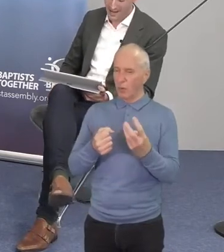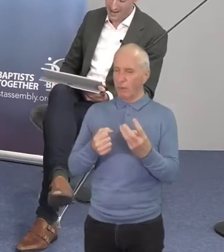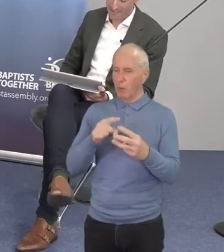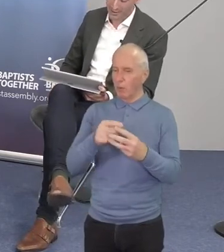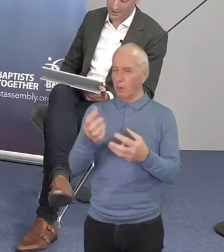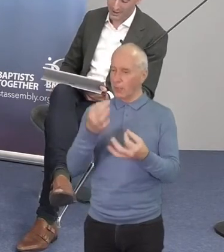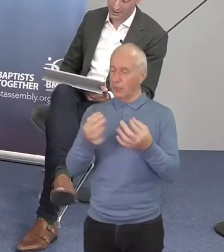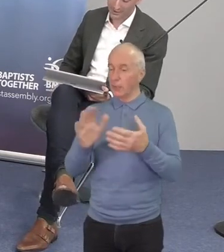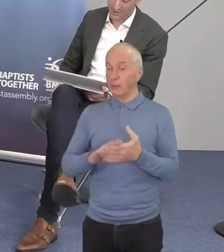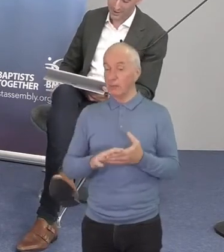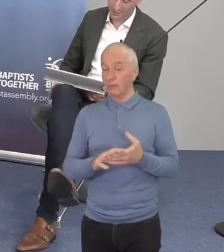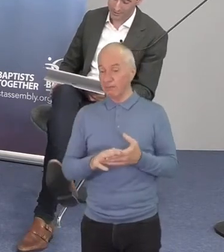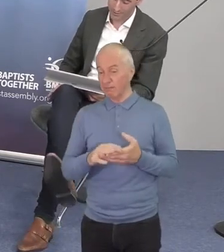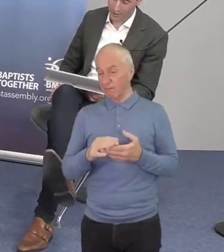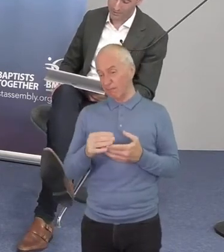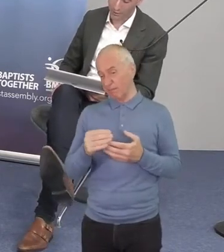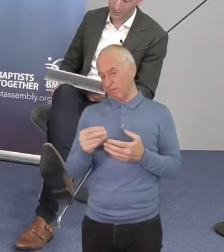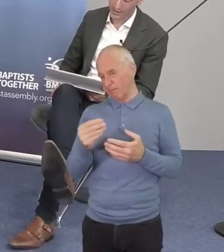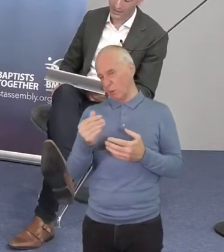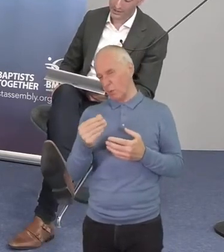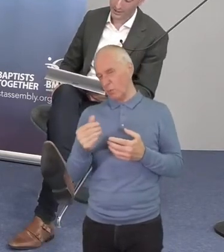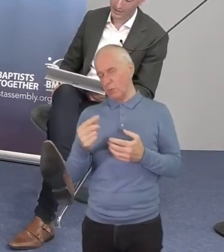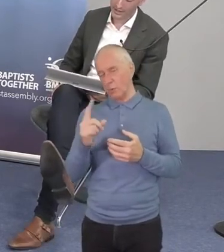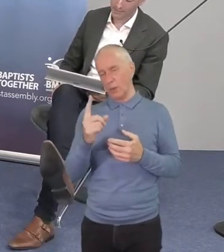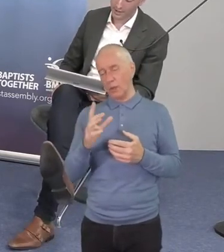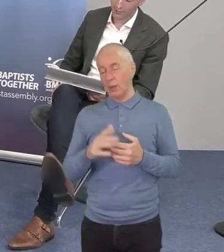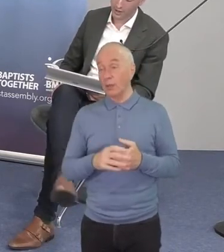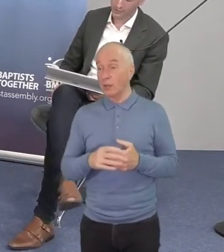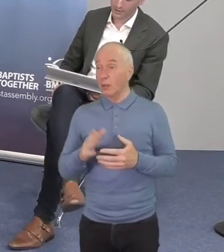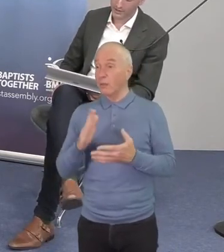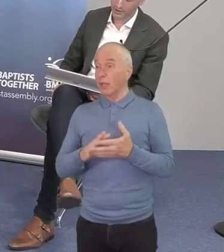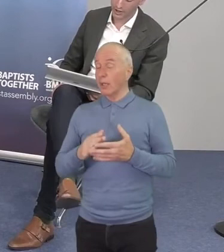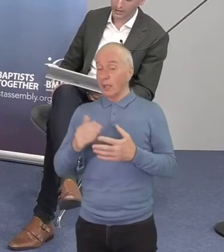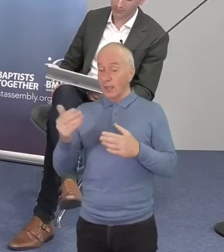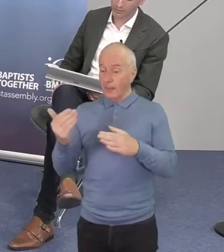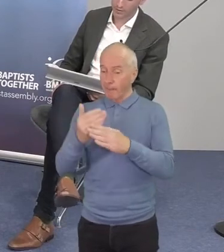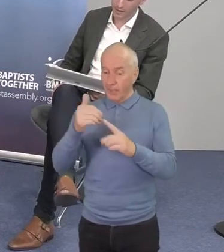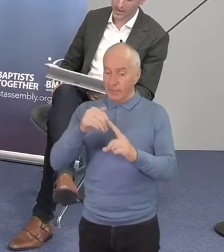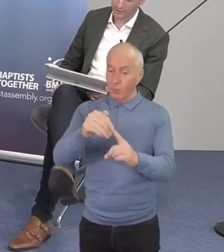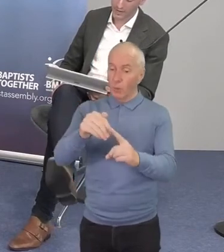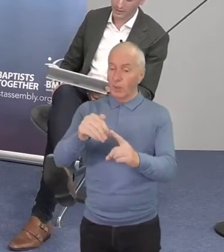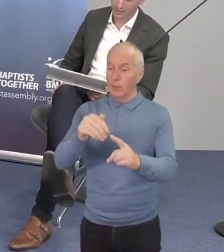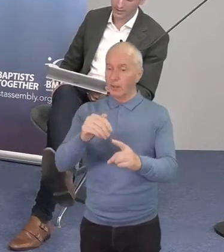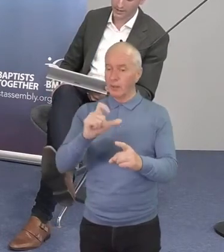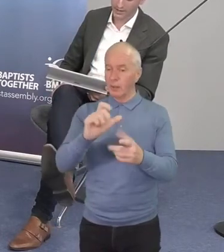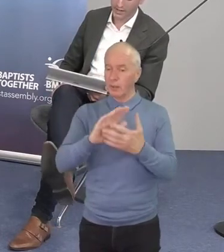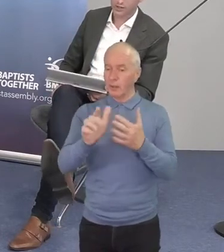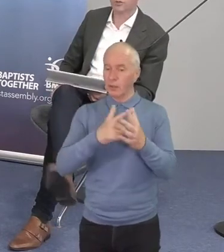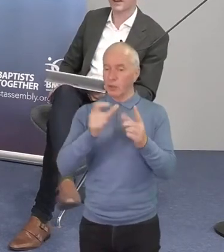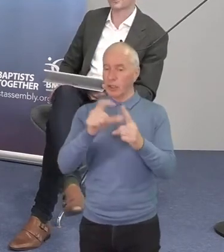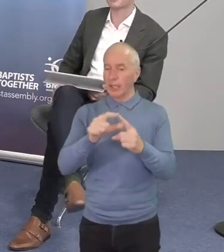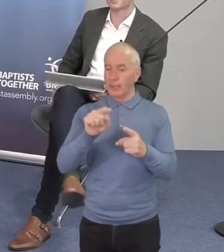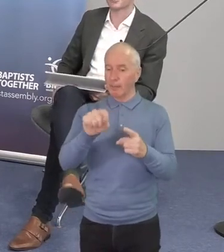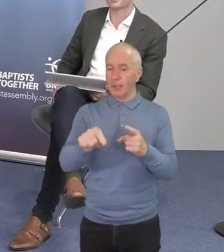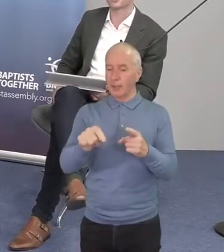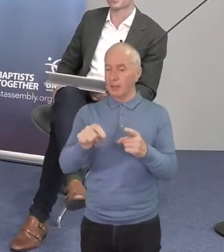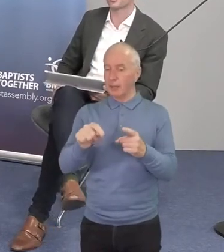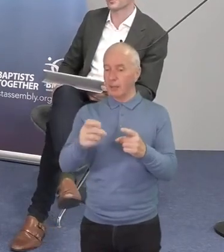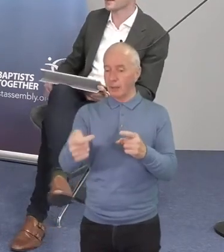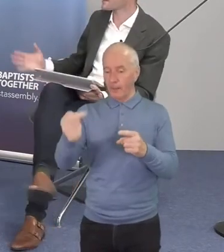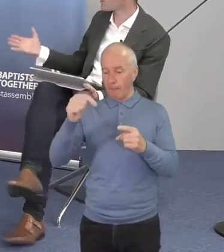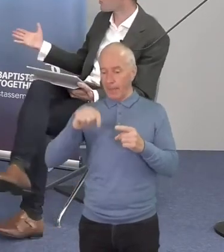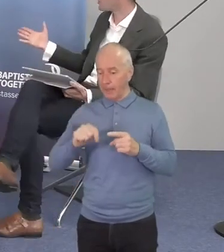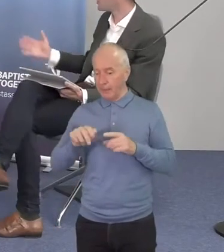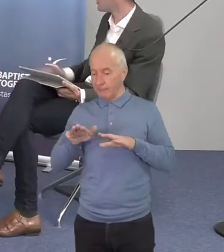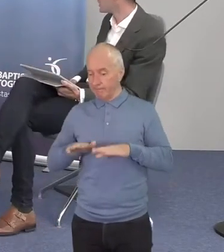nears. But the next question coming in from Tony Maud says this: I understand that mission workers based in Chad have been repatriated recently. Do you have an update on the